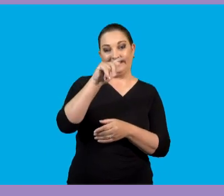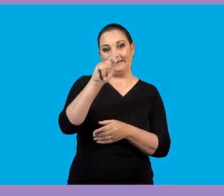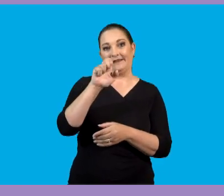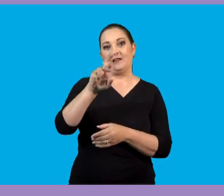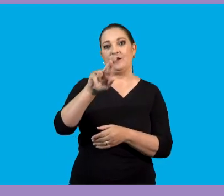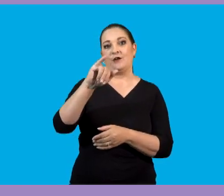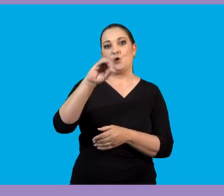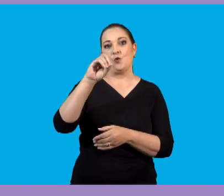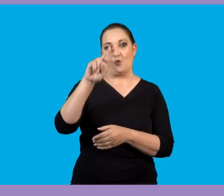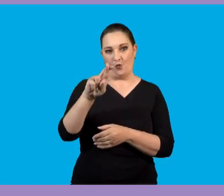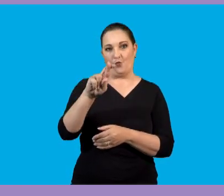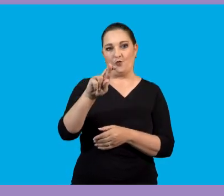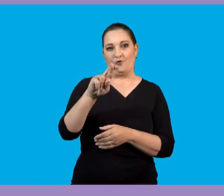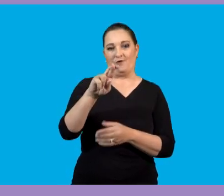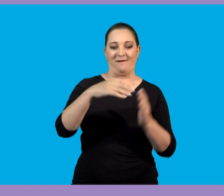triangle.